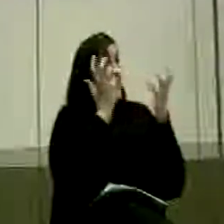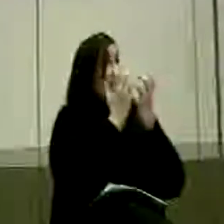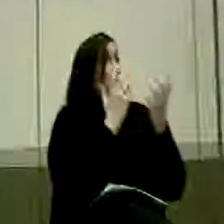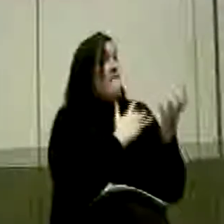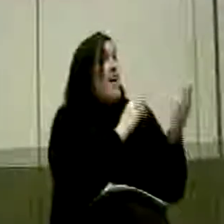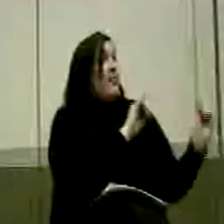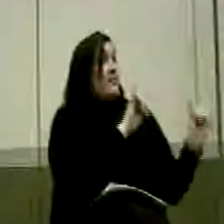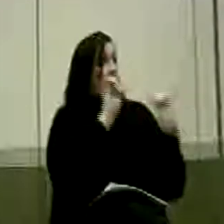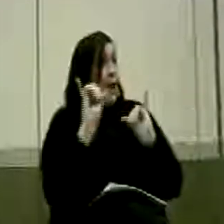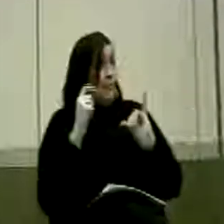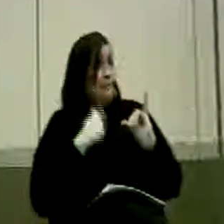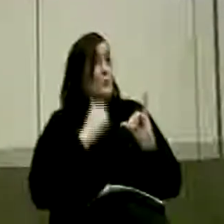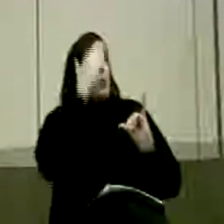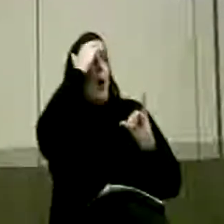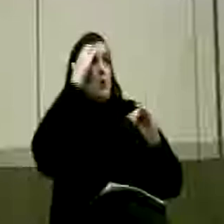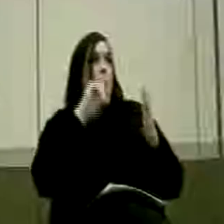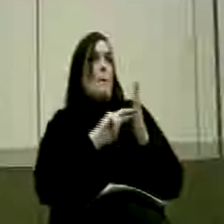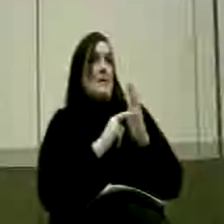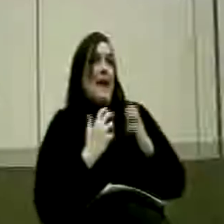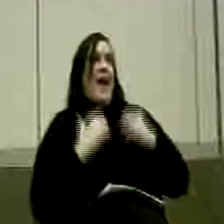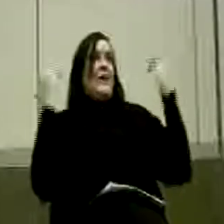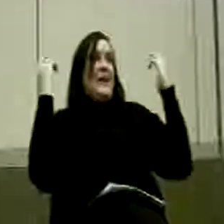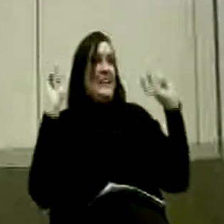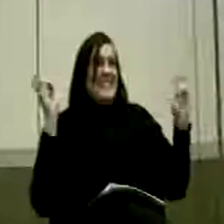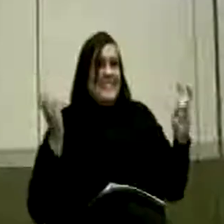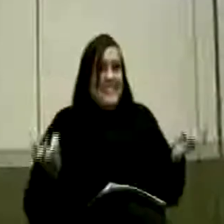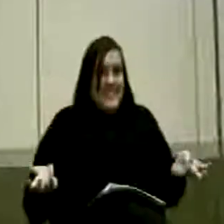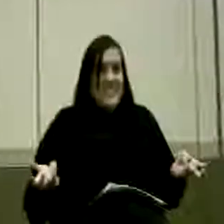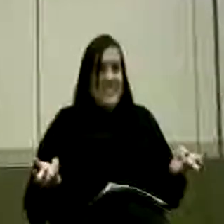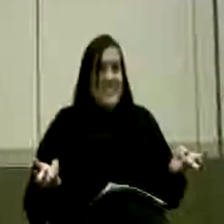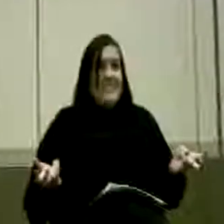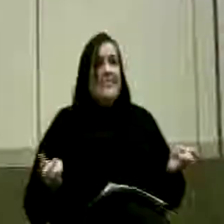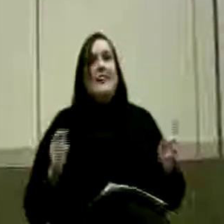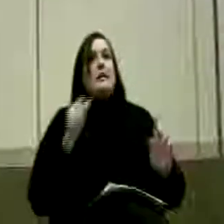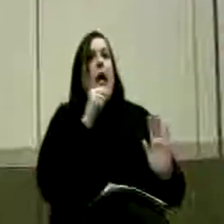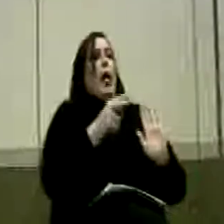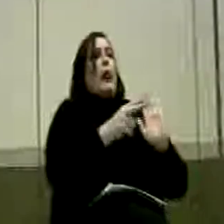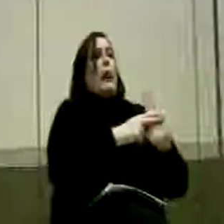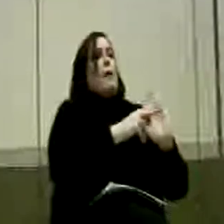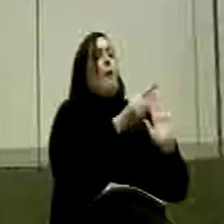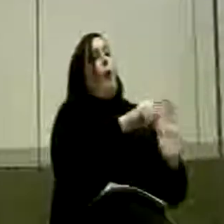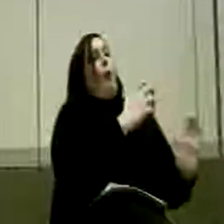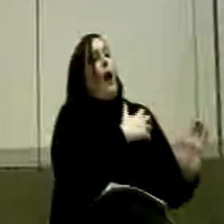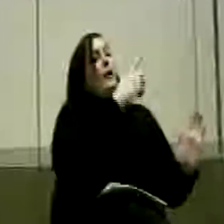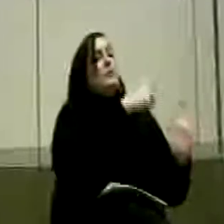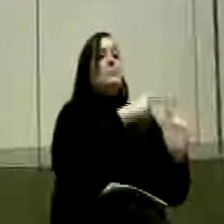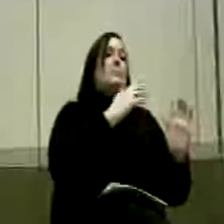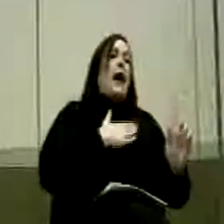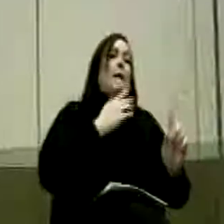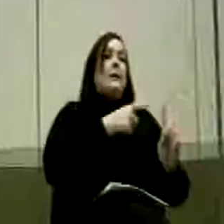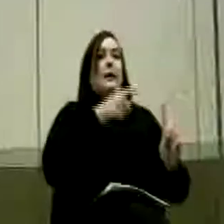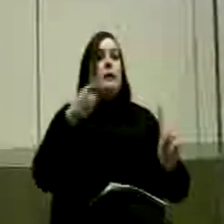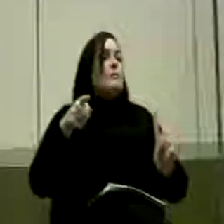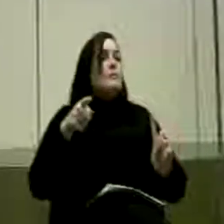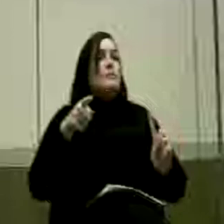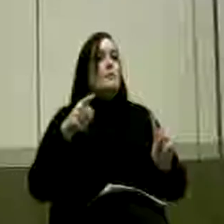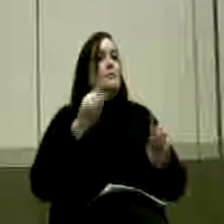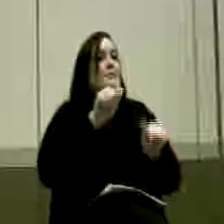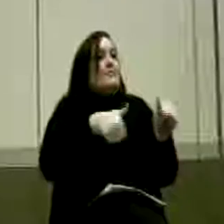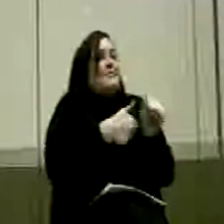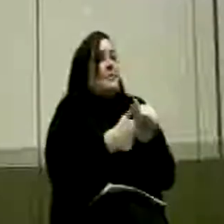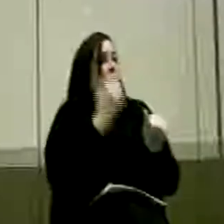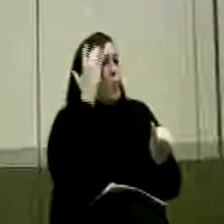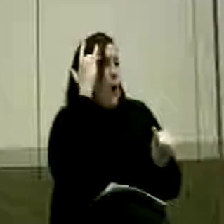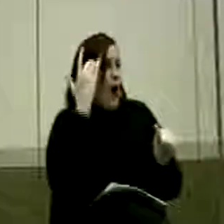way too because of something happened. But I think, you're right about going beyond just the labeling, and then being able to, understand the why. It's